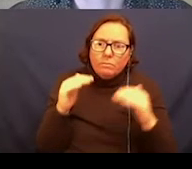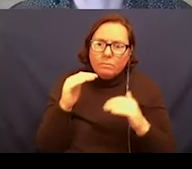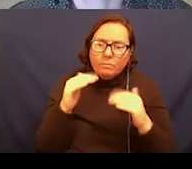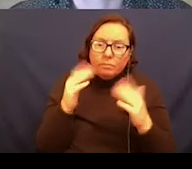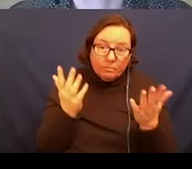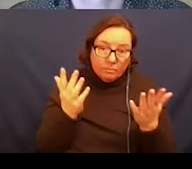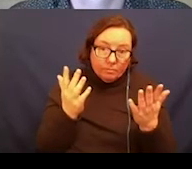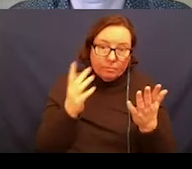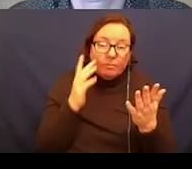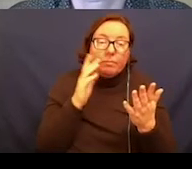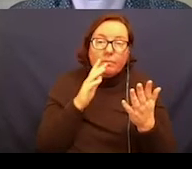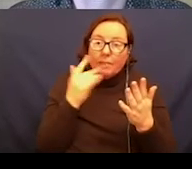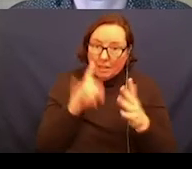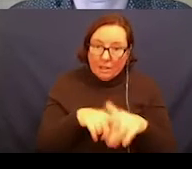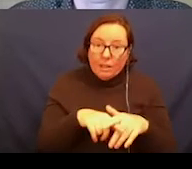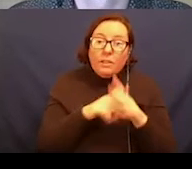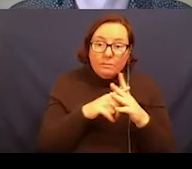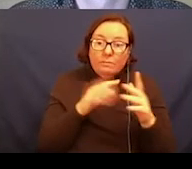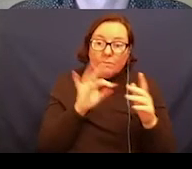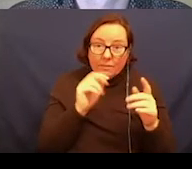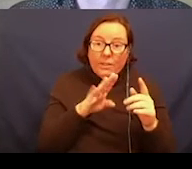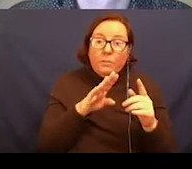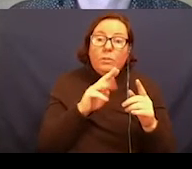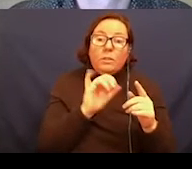as is the case when the program launches in February.